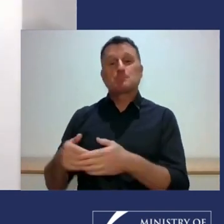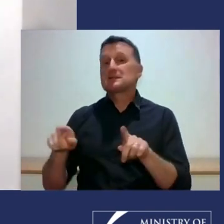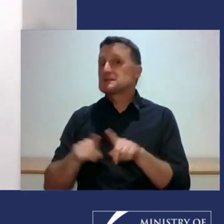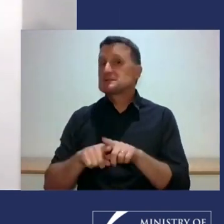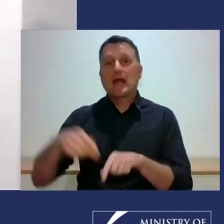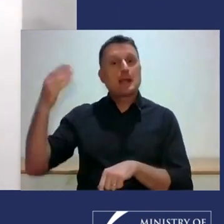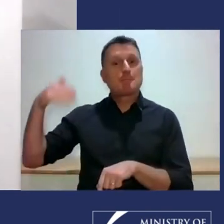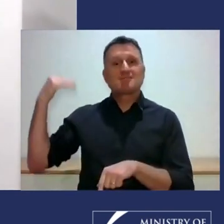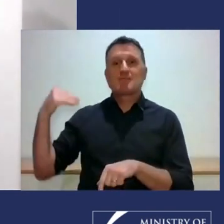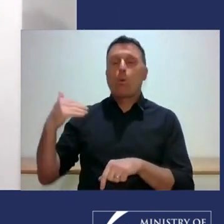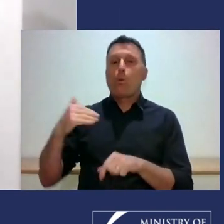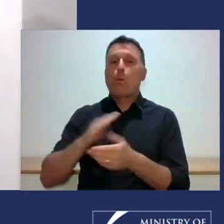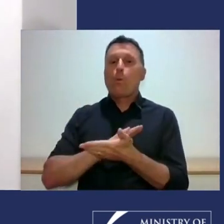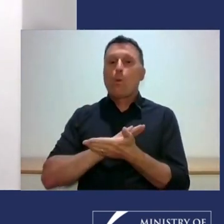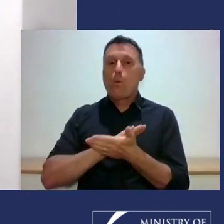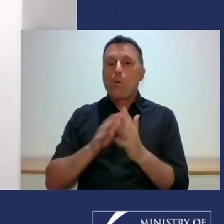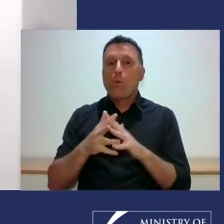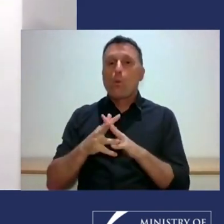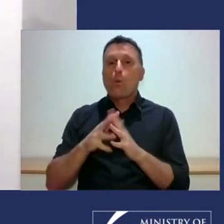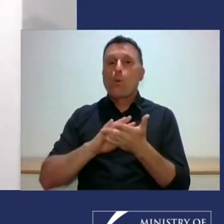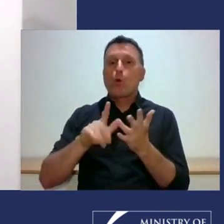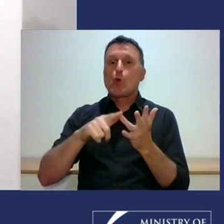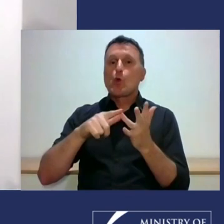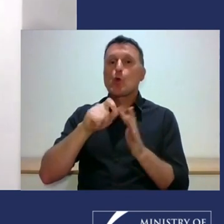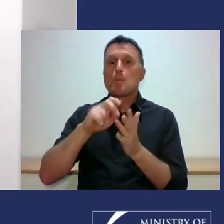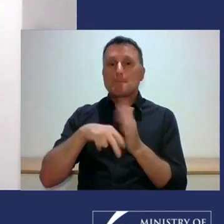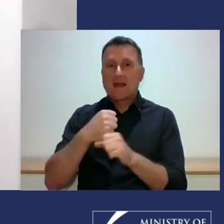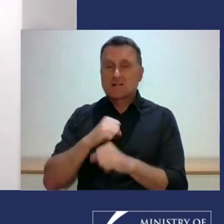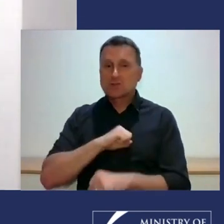know. Make sure everyone around you is also vaccinated and you